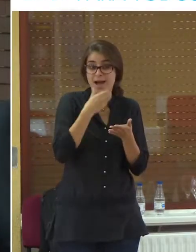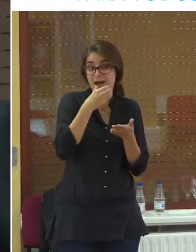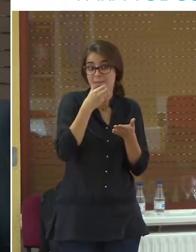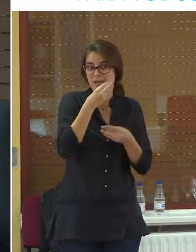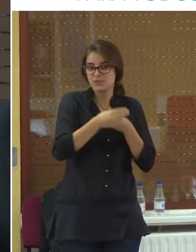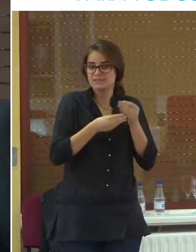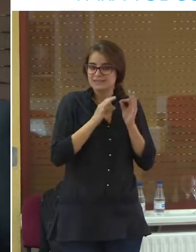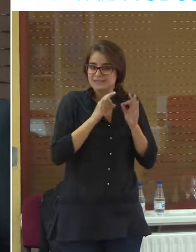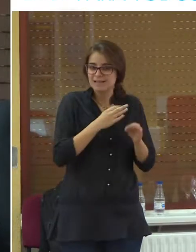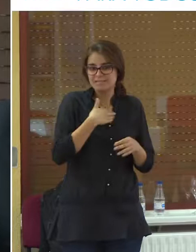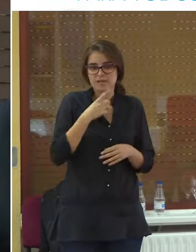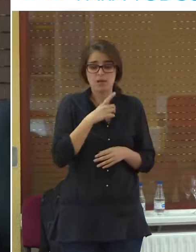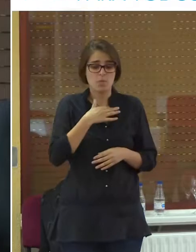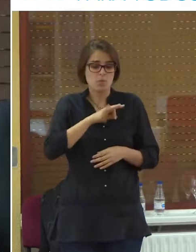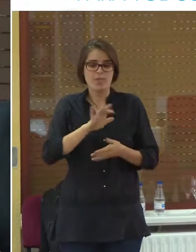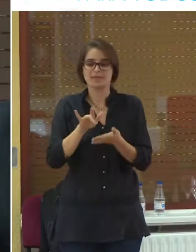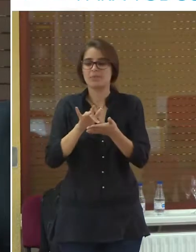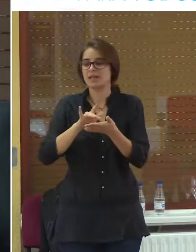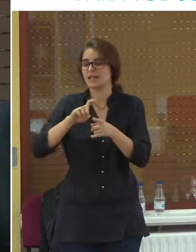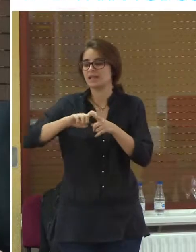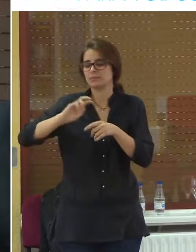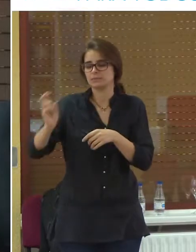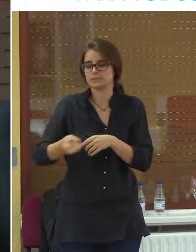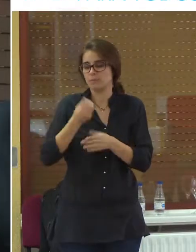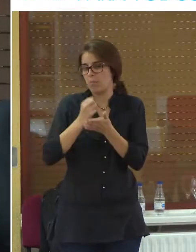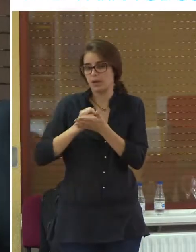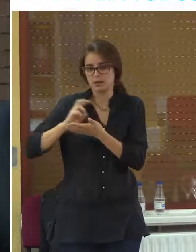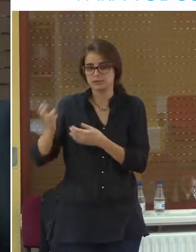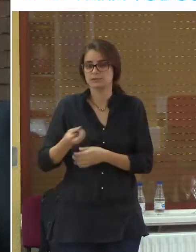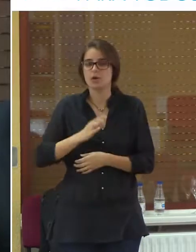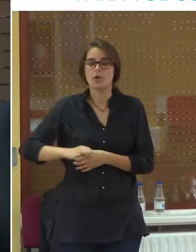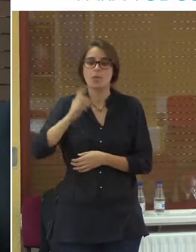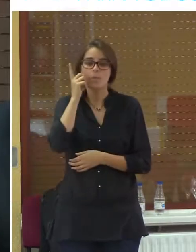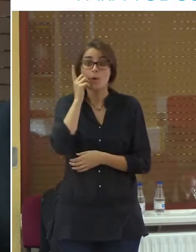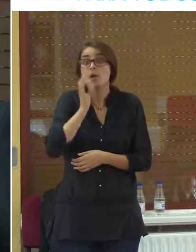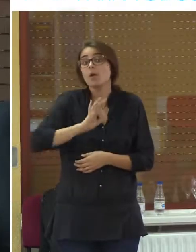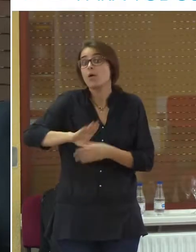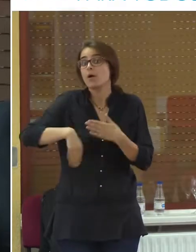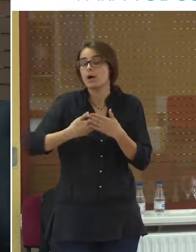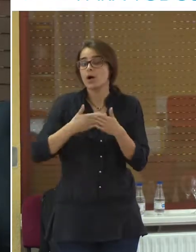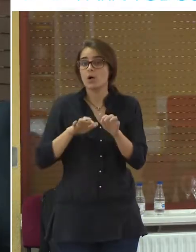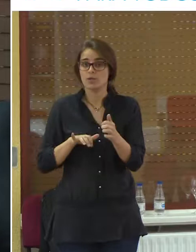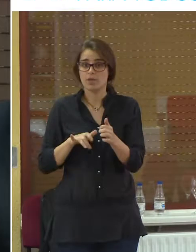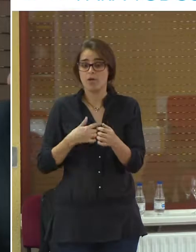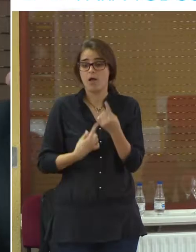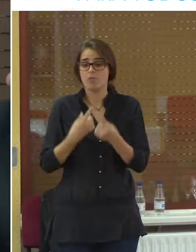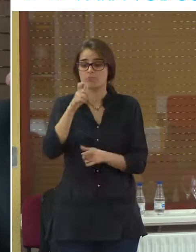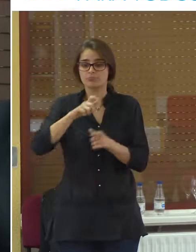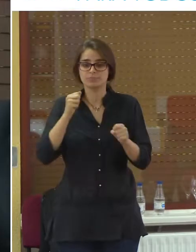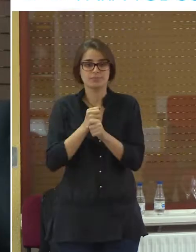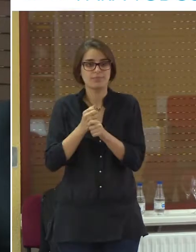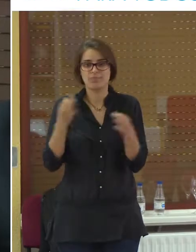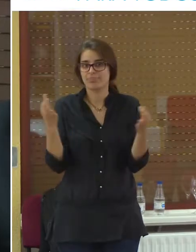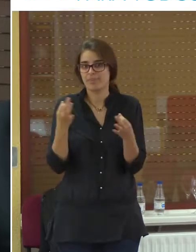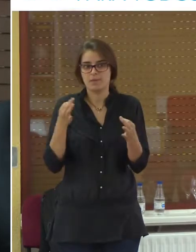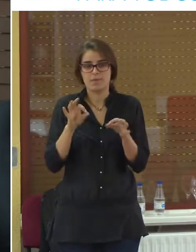But again, if you don't have an iPad, you can access from your laptop or from your smartphone. Some employees have